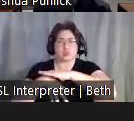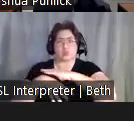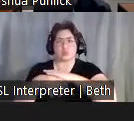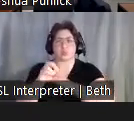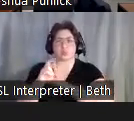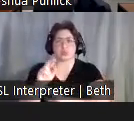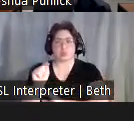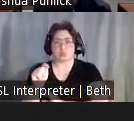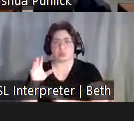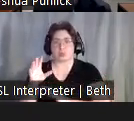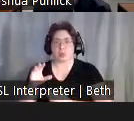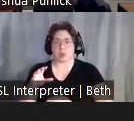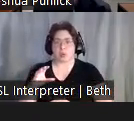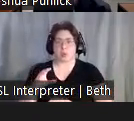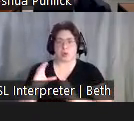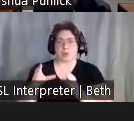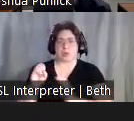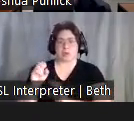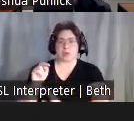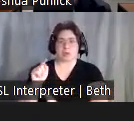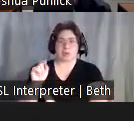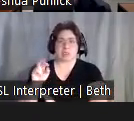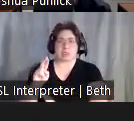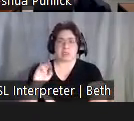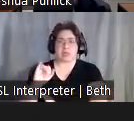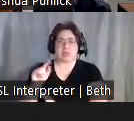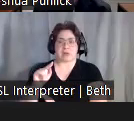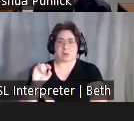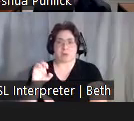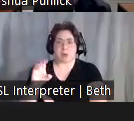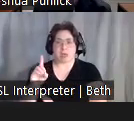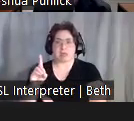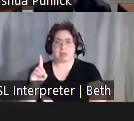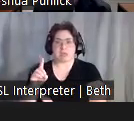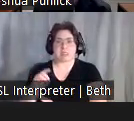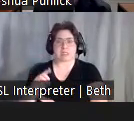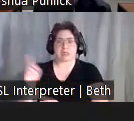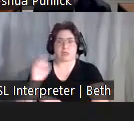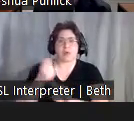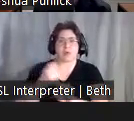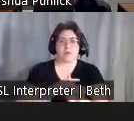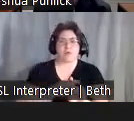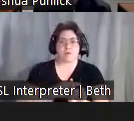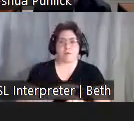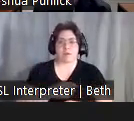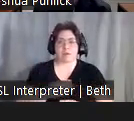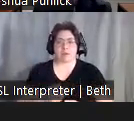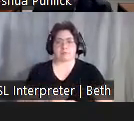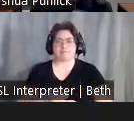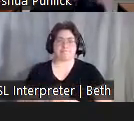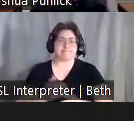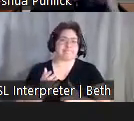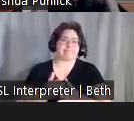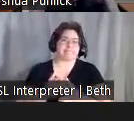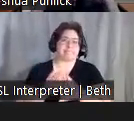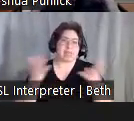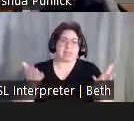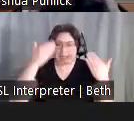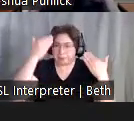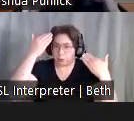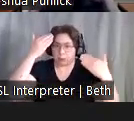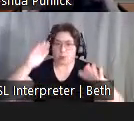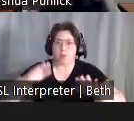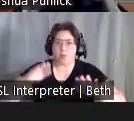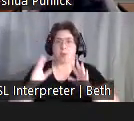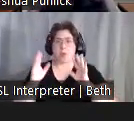that is unknown. It's more known for other southern pine species, but there